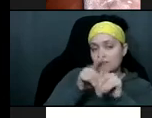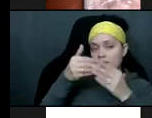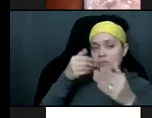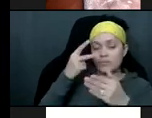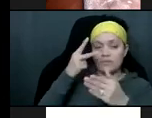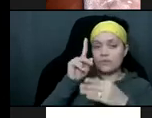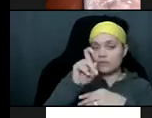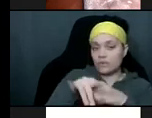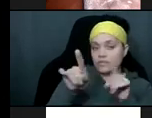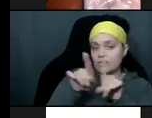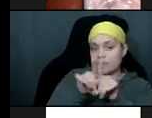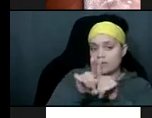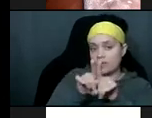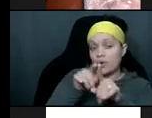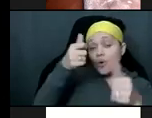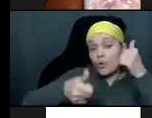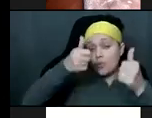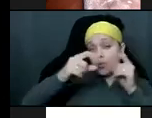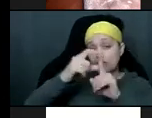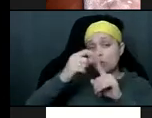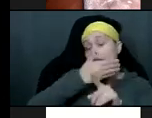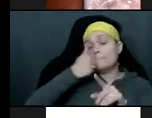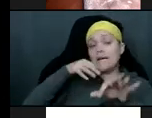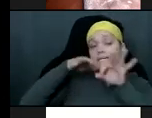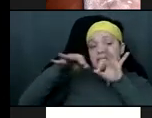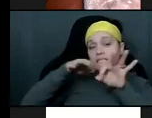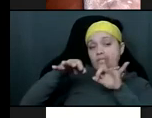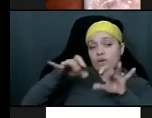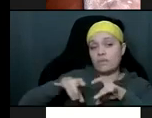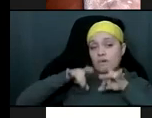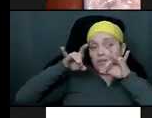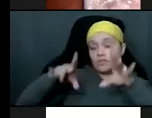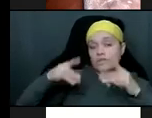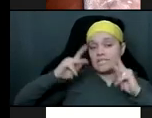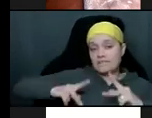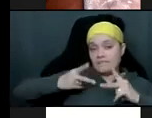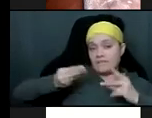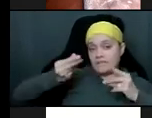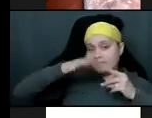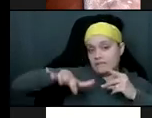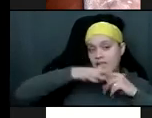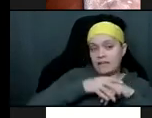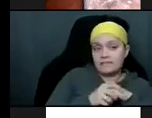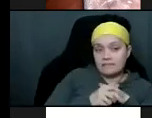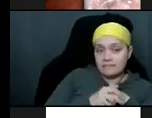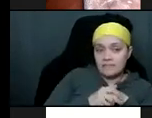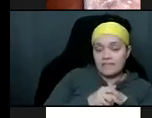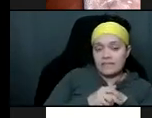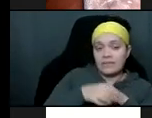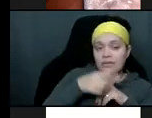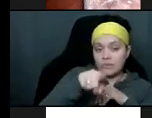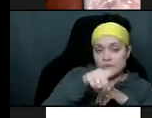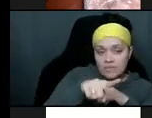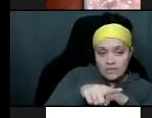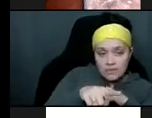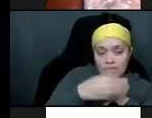question. Which words best describe Australia's physical landscape? Which of those